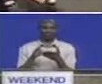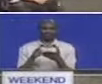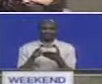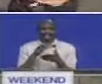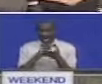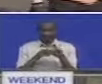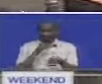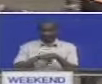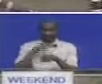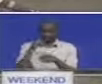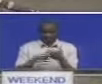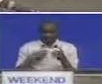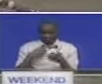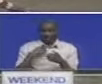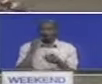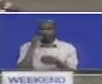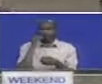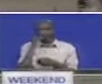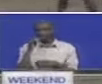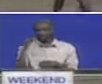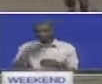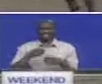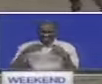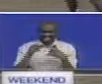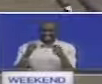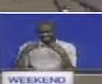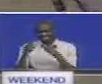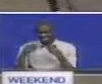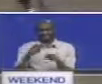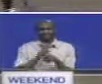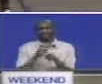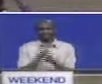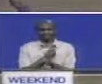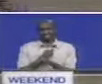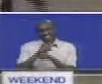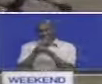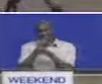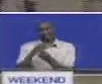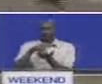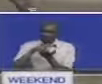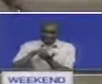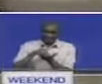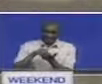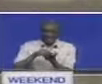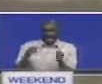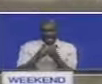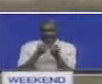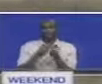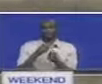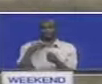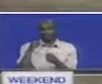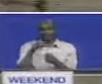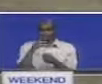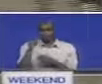Half-time team talk did not pay off for Homeboyz as they were still on the receiving end. Defensive lapse and lack of passing prowess from Homeboyz gifted